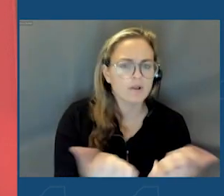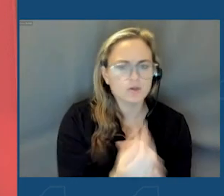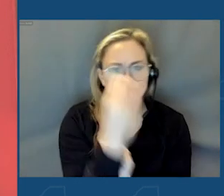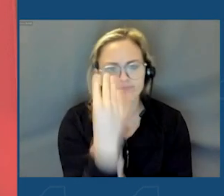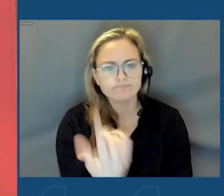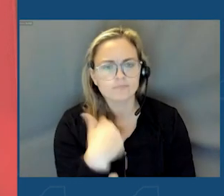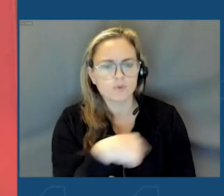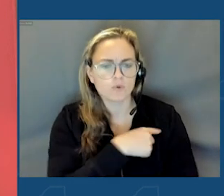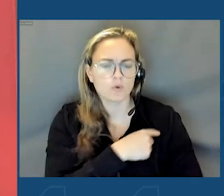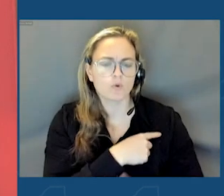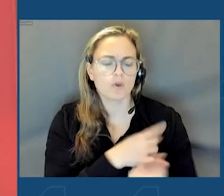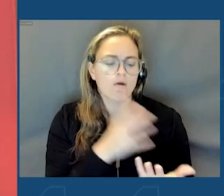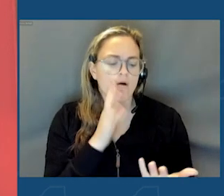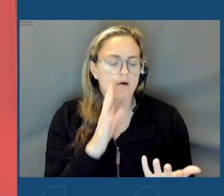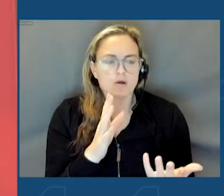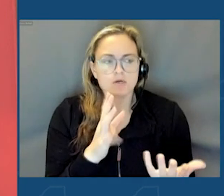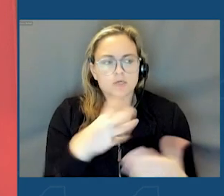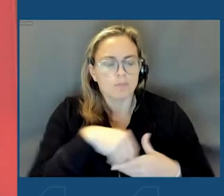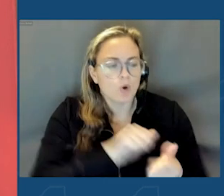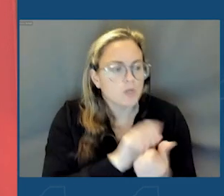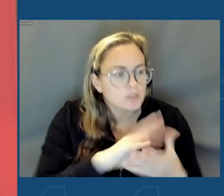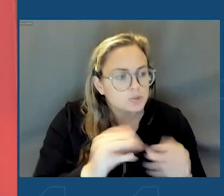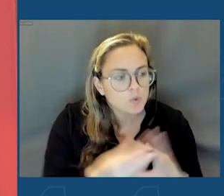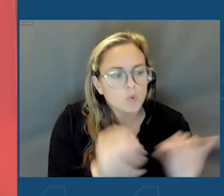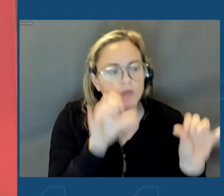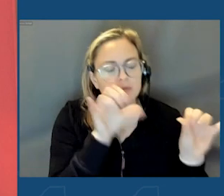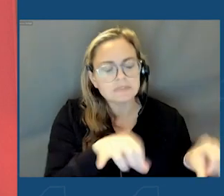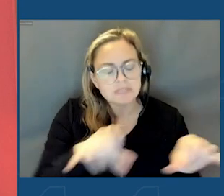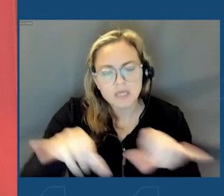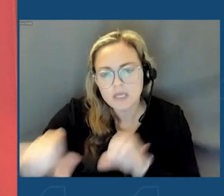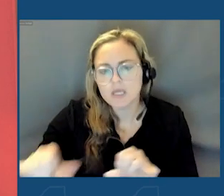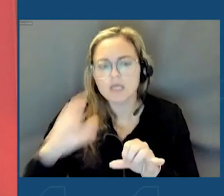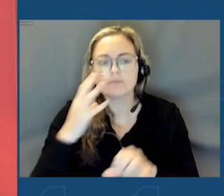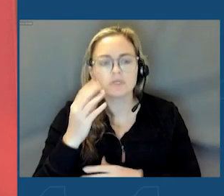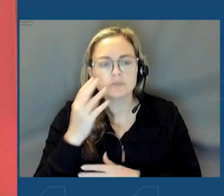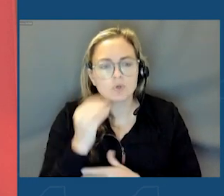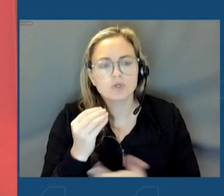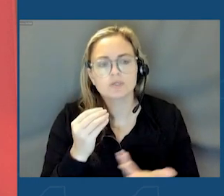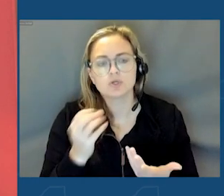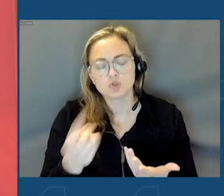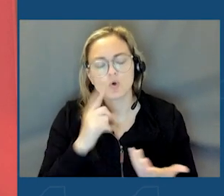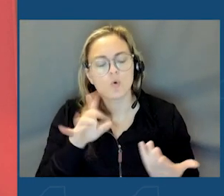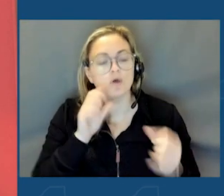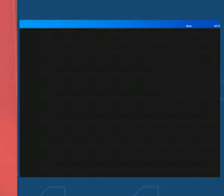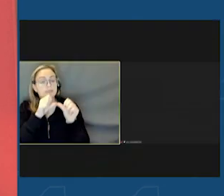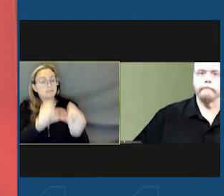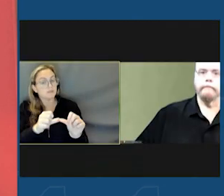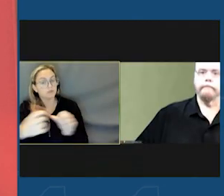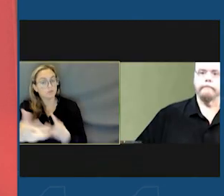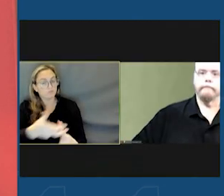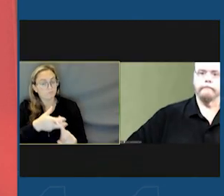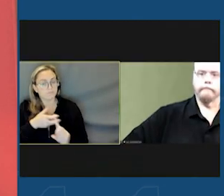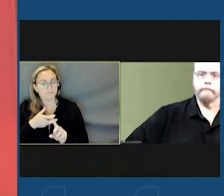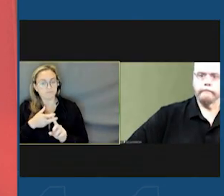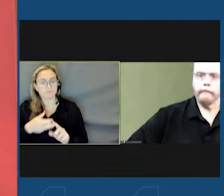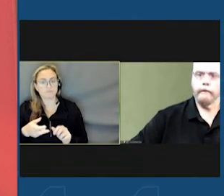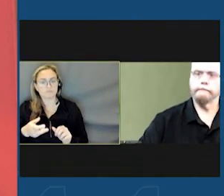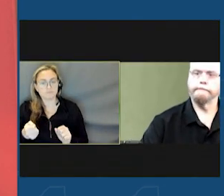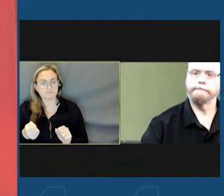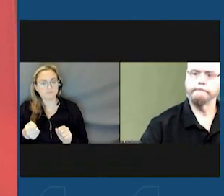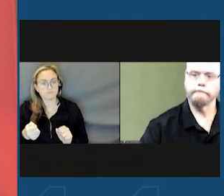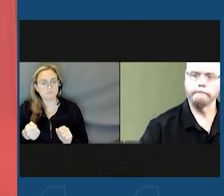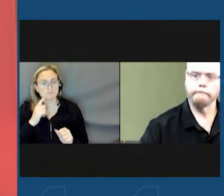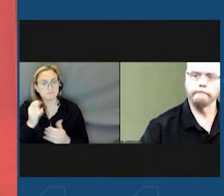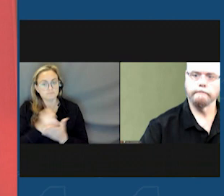part of the story, but also we want them to have the same amazing experiences. So we're going to continue bringing art and culture here.